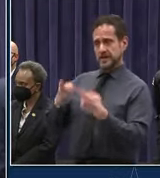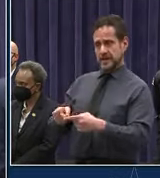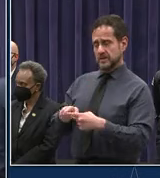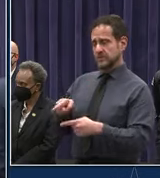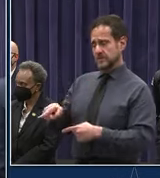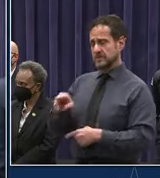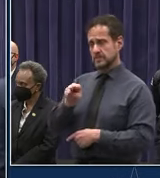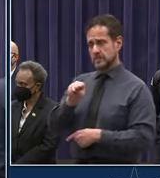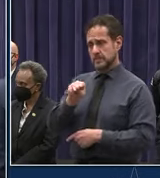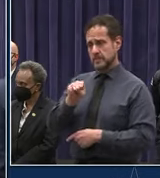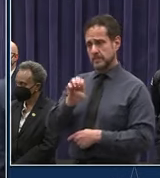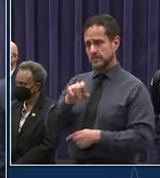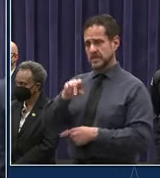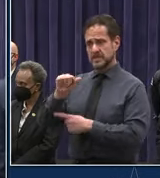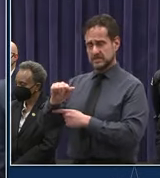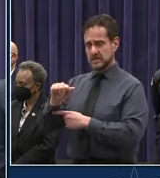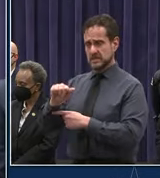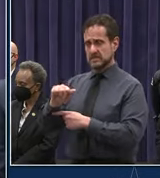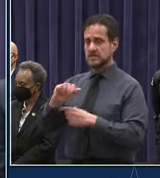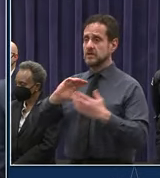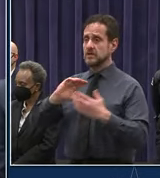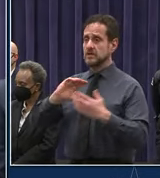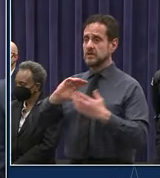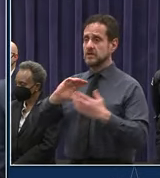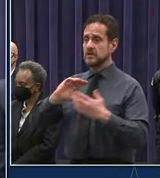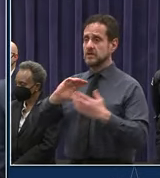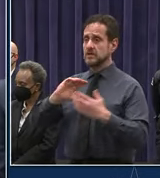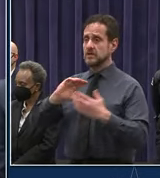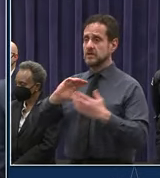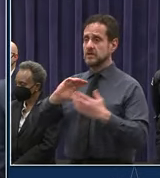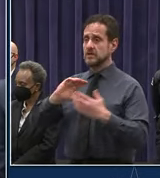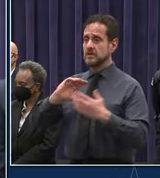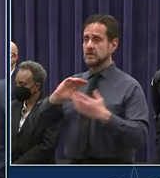Melissa. The community came together